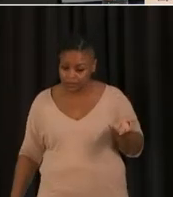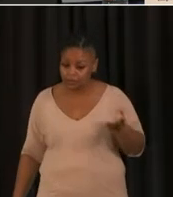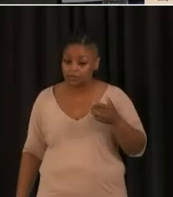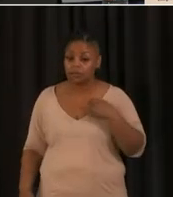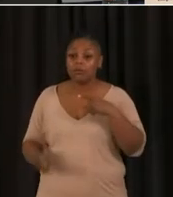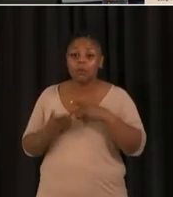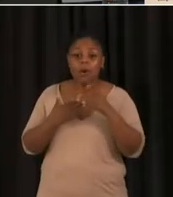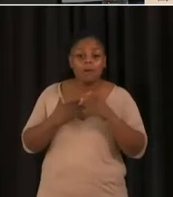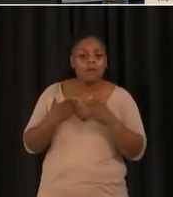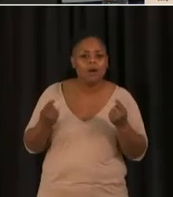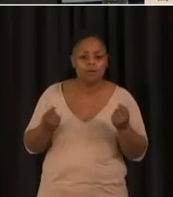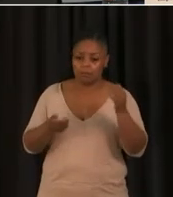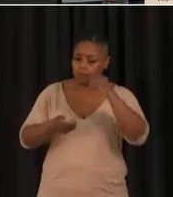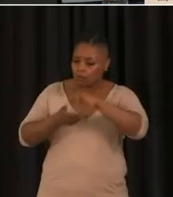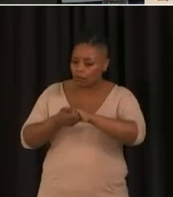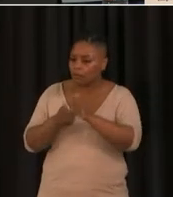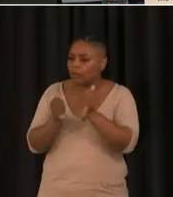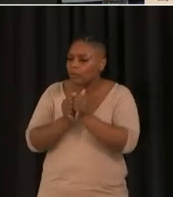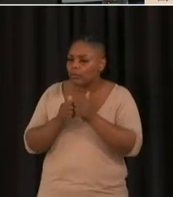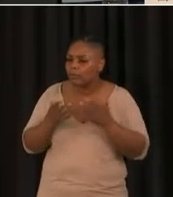you follow our Twitter at